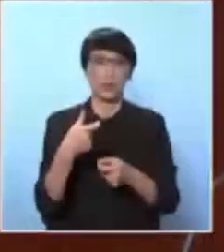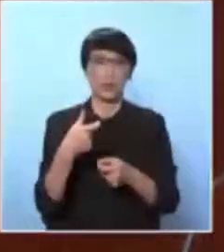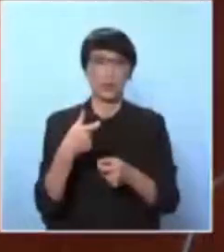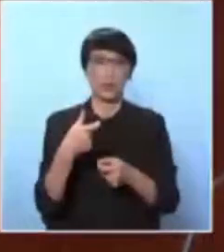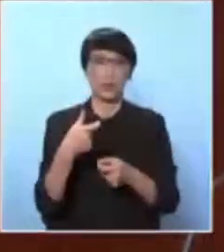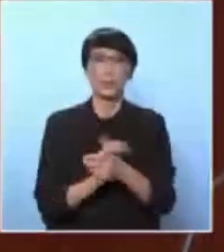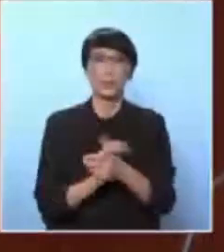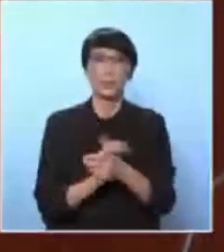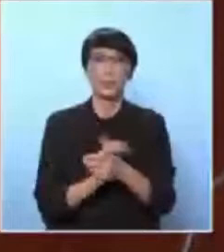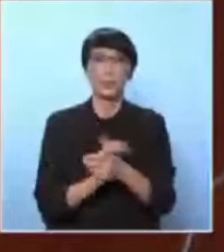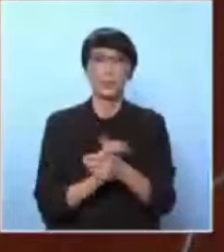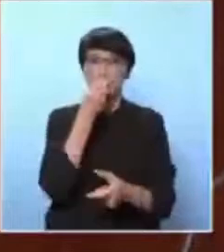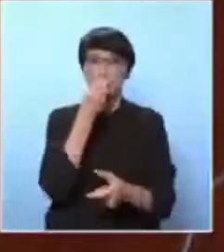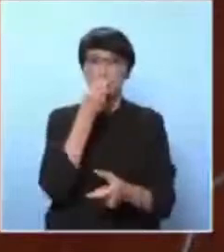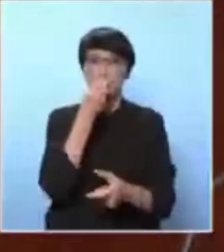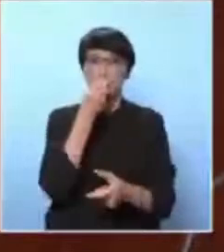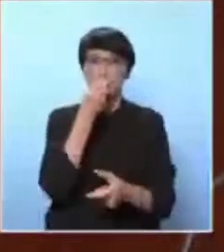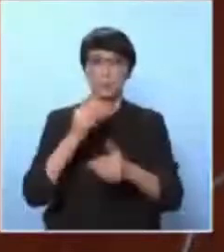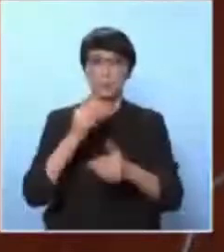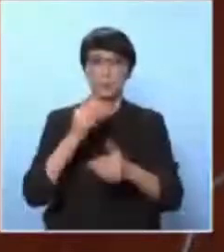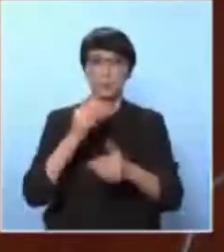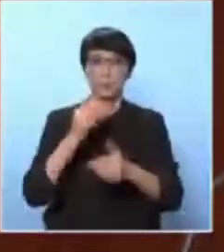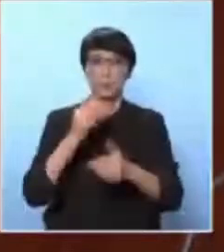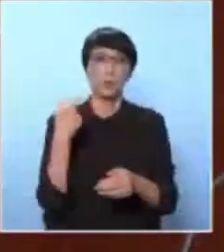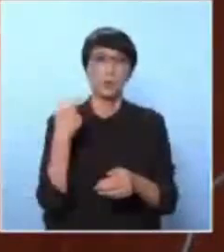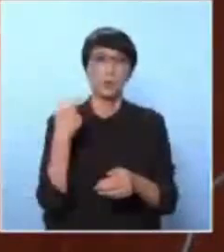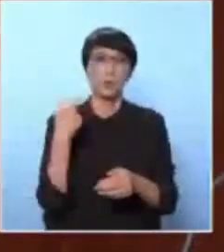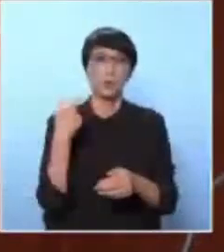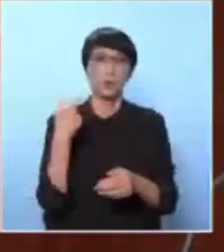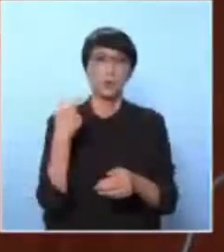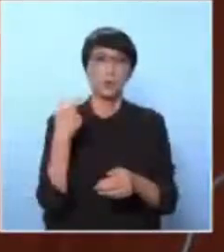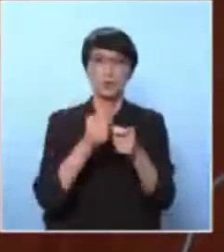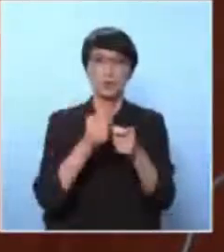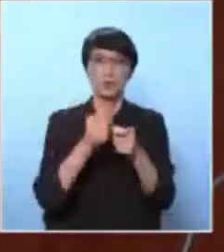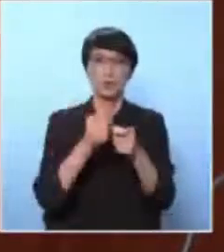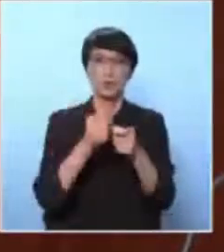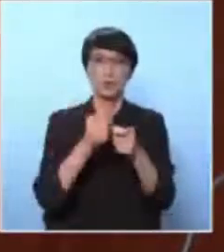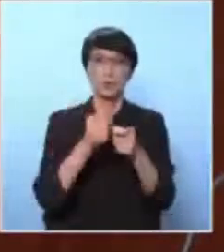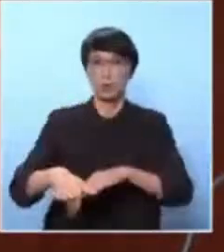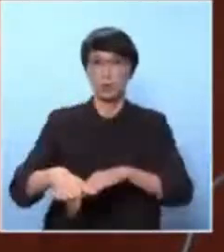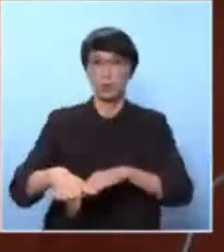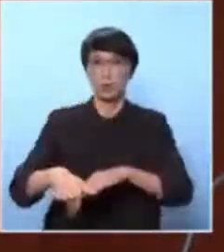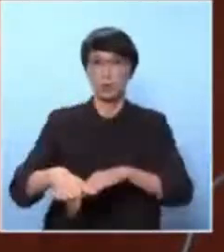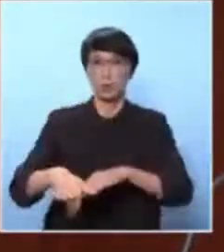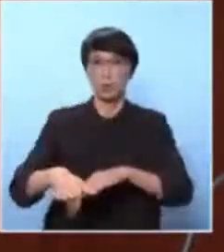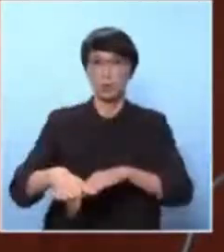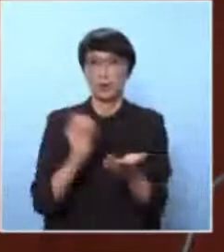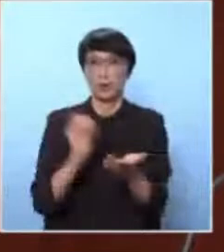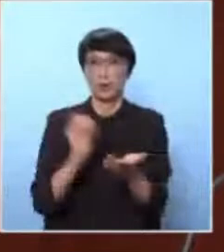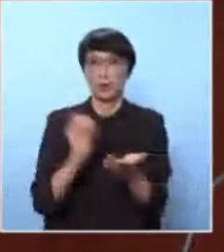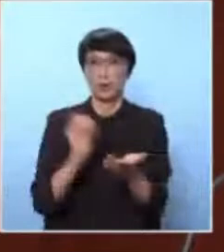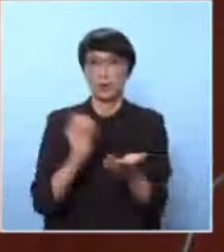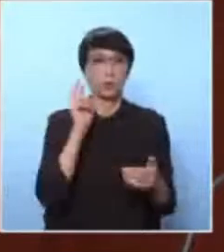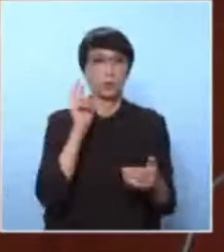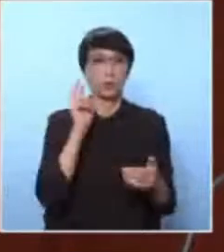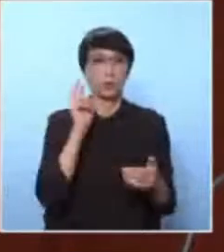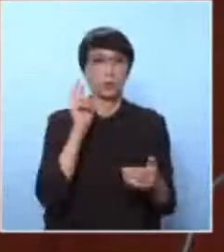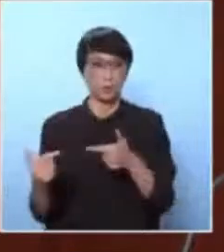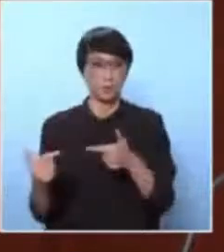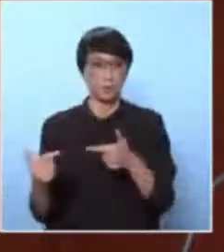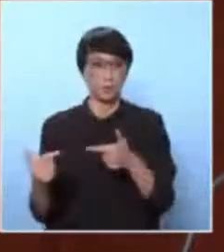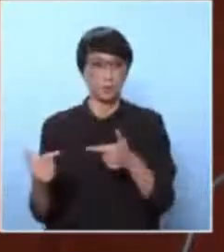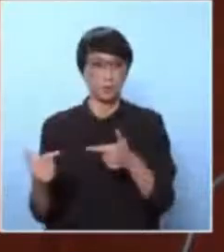data packages and review the fee structure of its real-time data services so as to facilitate